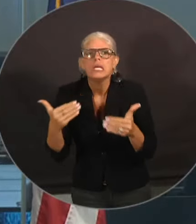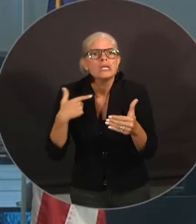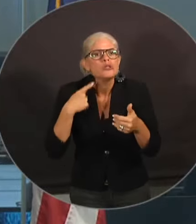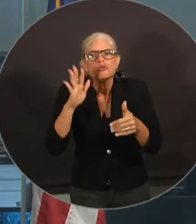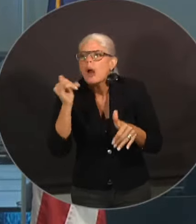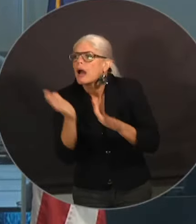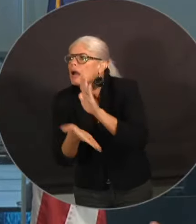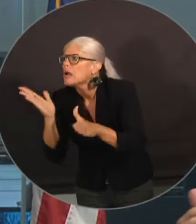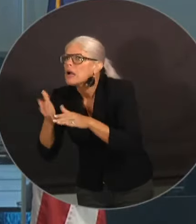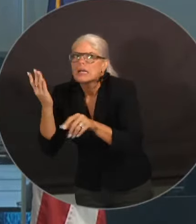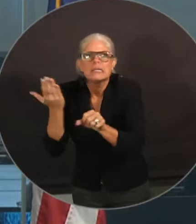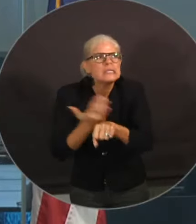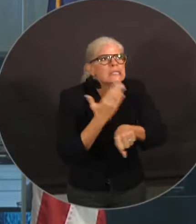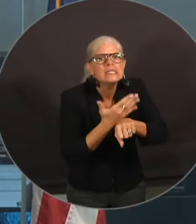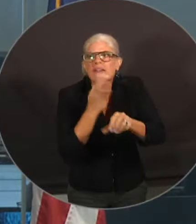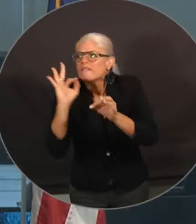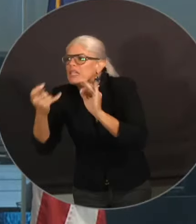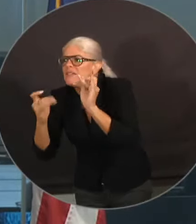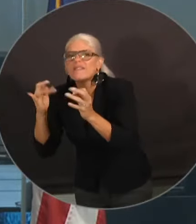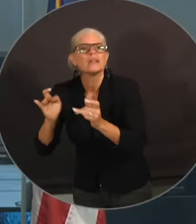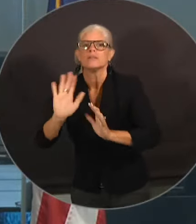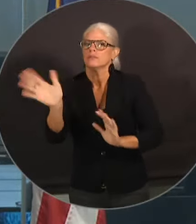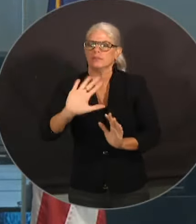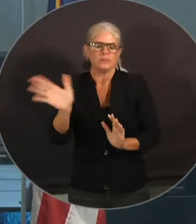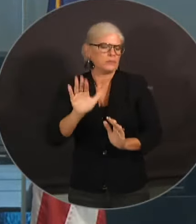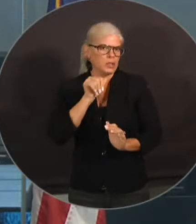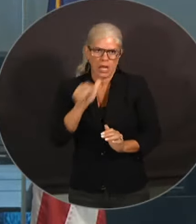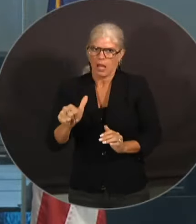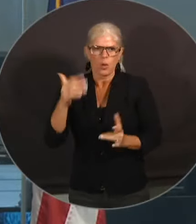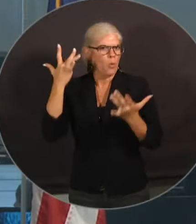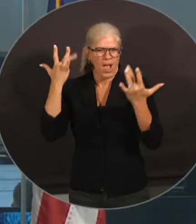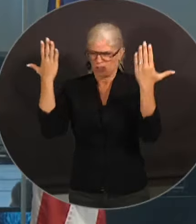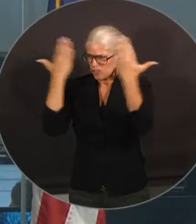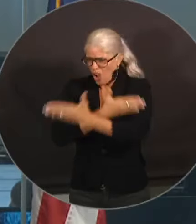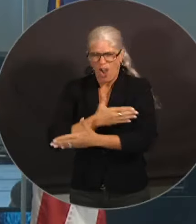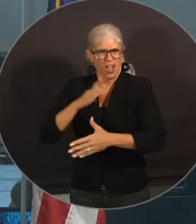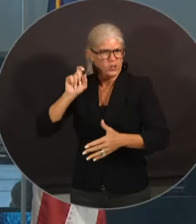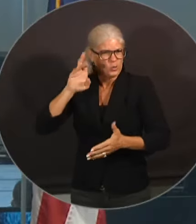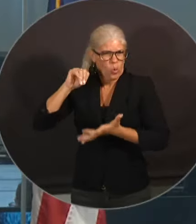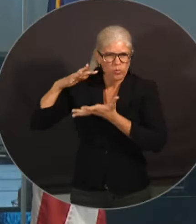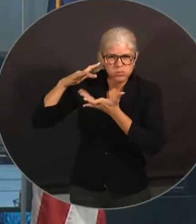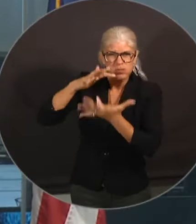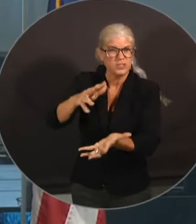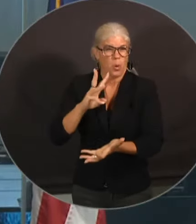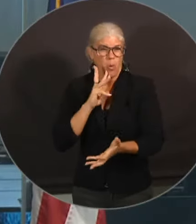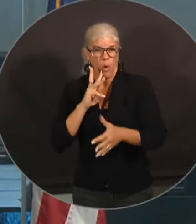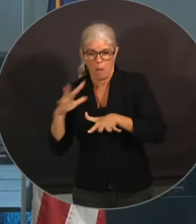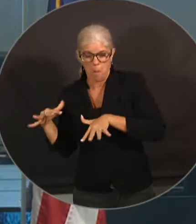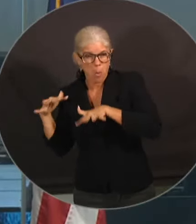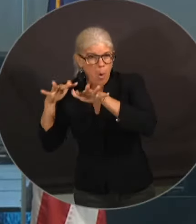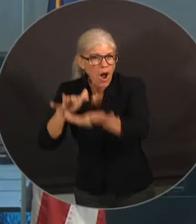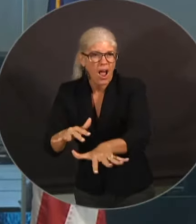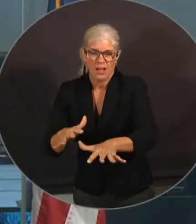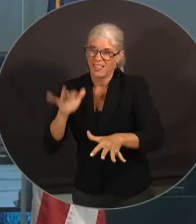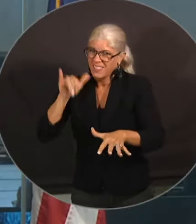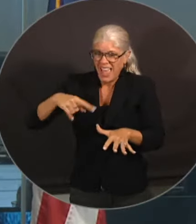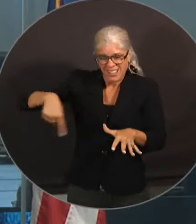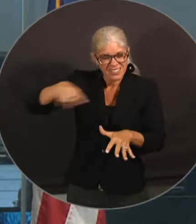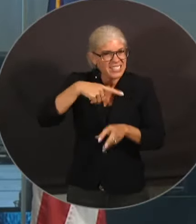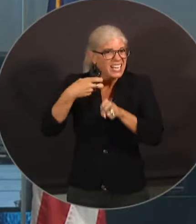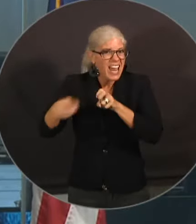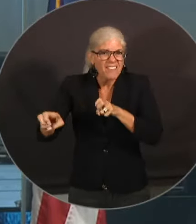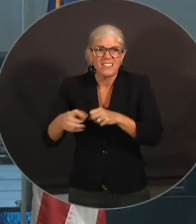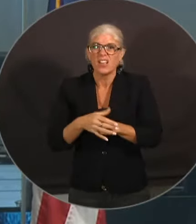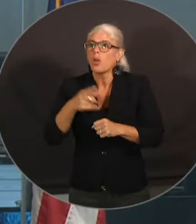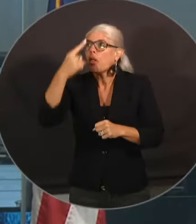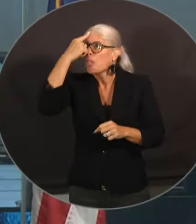hazards are out there. There's going to be debris. There's going to potentially, in some parts, there's going to be standing water. That is difficult to navigate as it is,